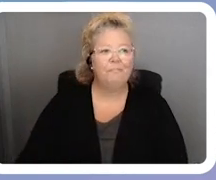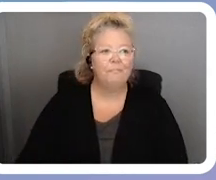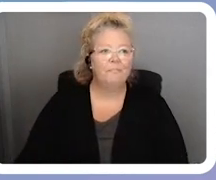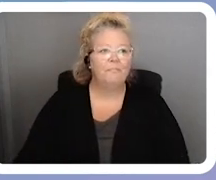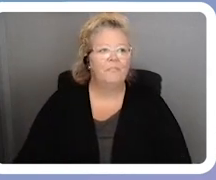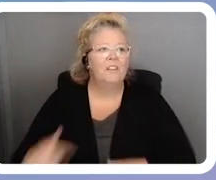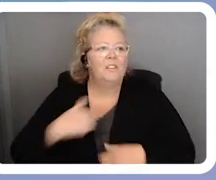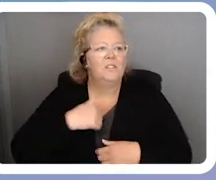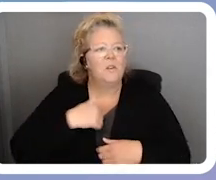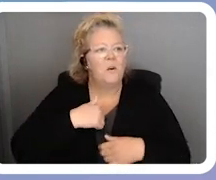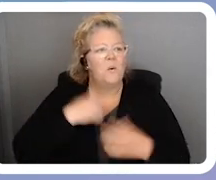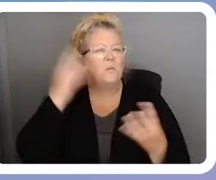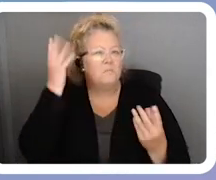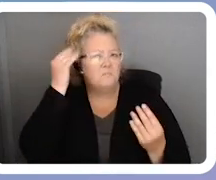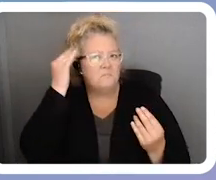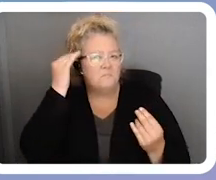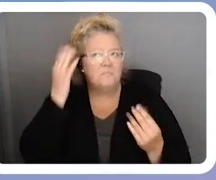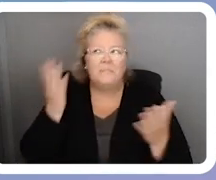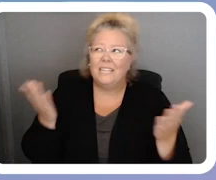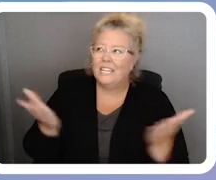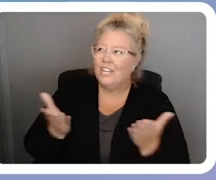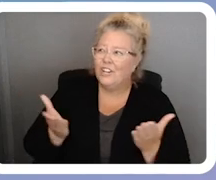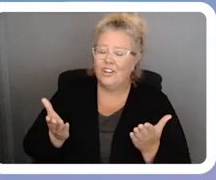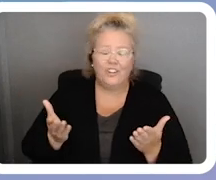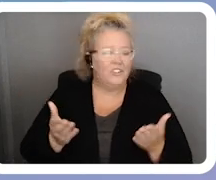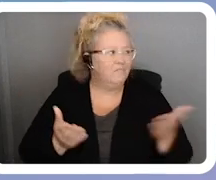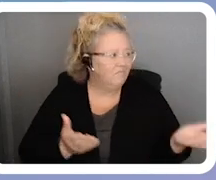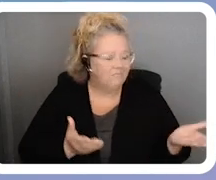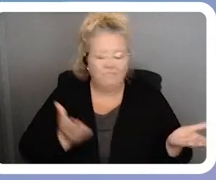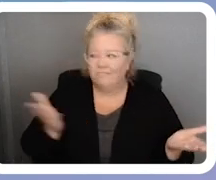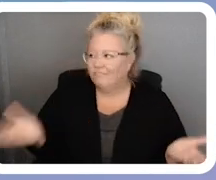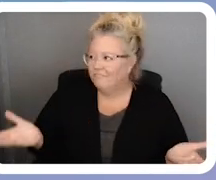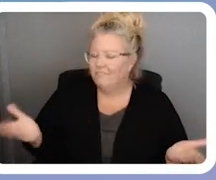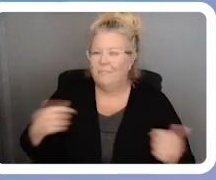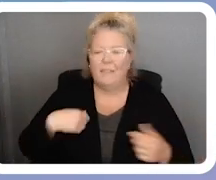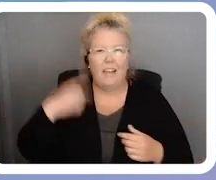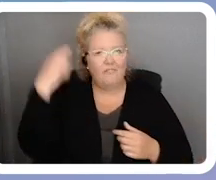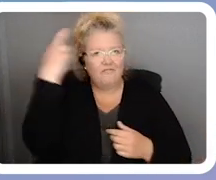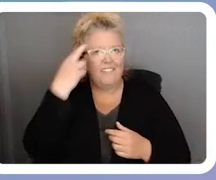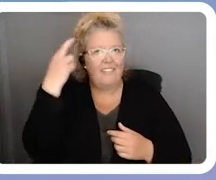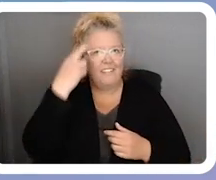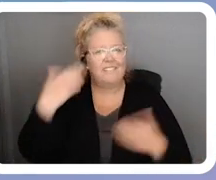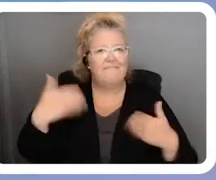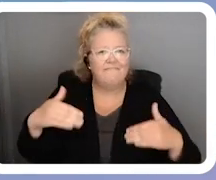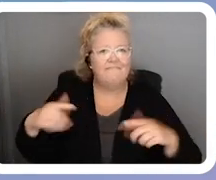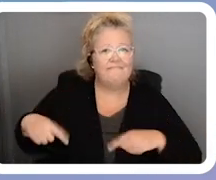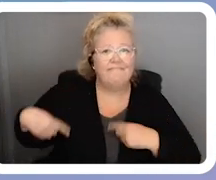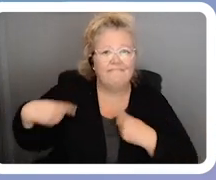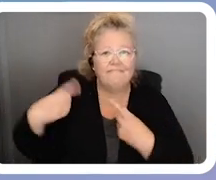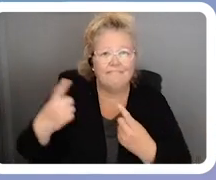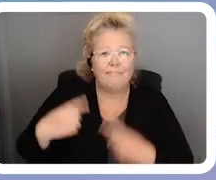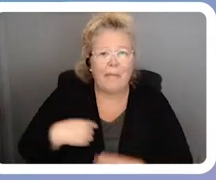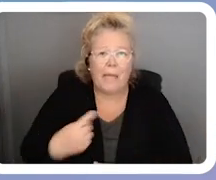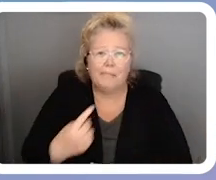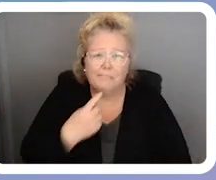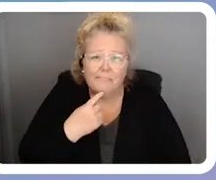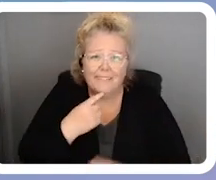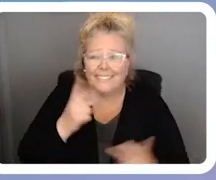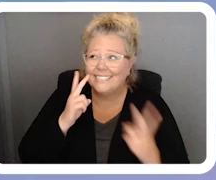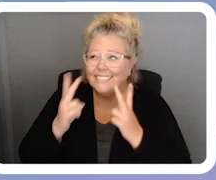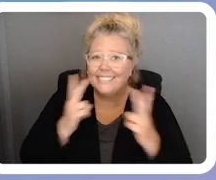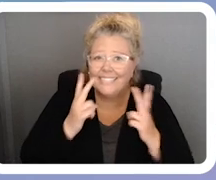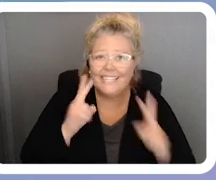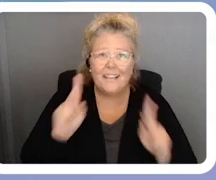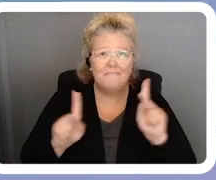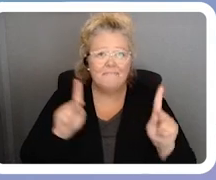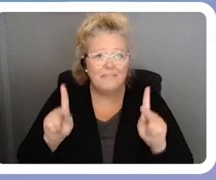and Julia. So, you know, thinking about it, being here with both of you makes me realize how much I